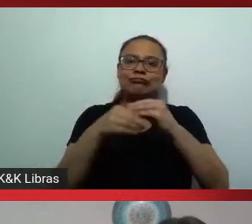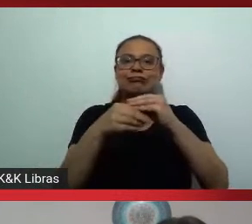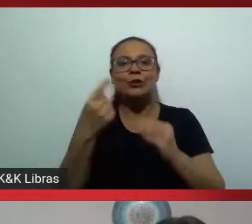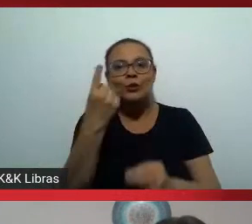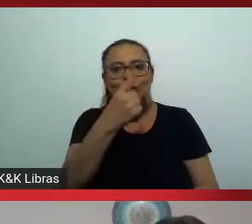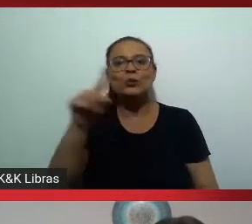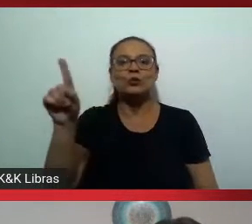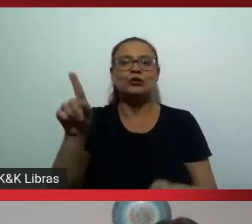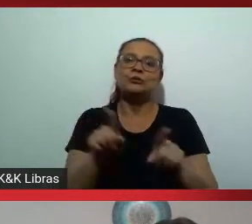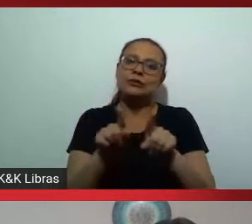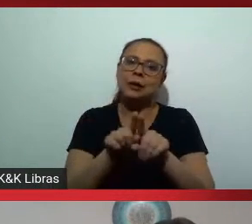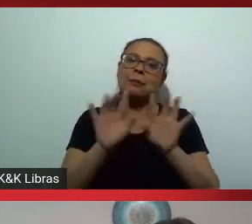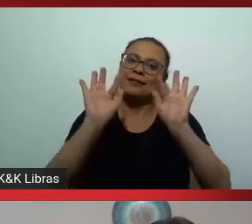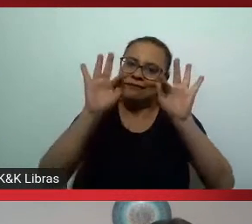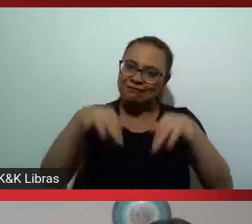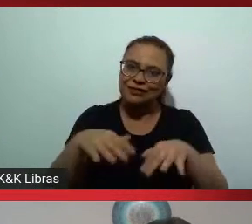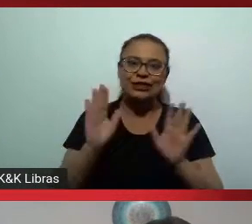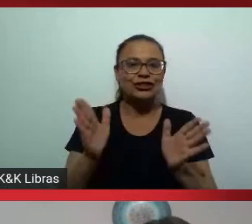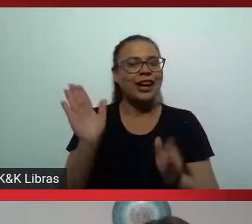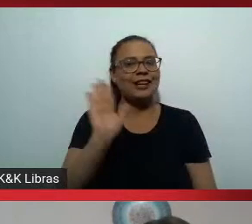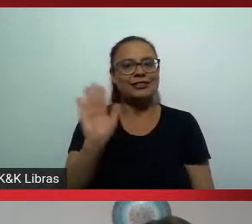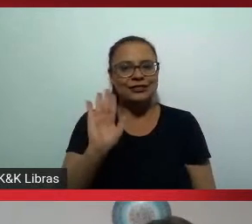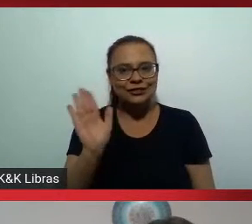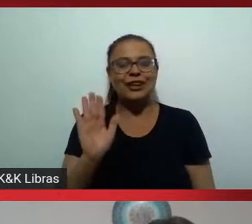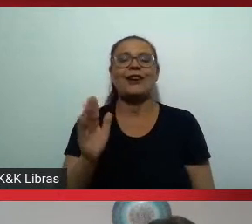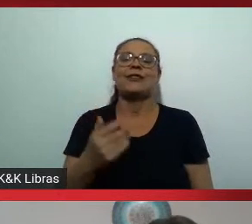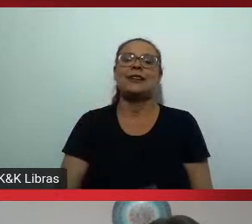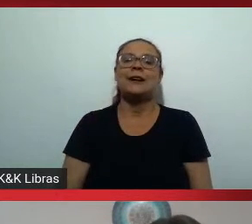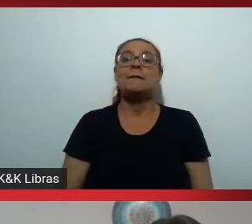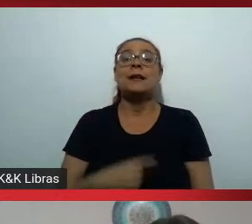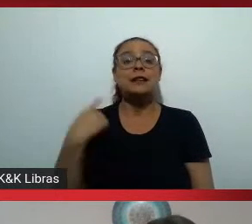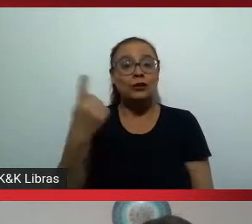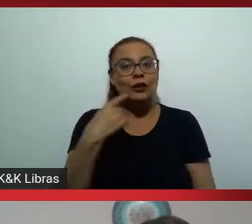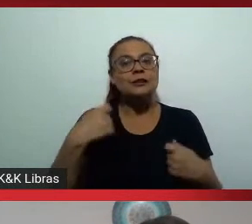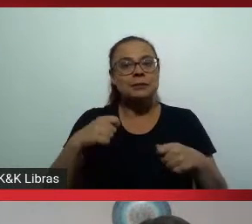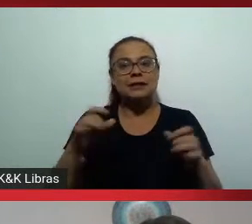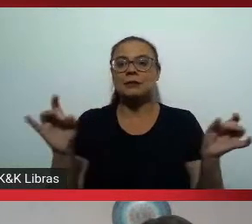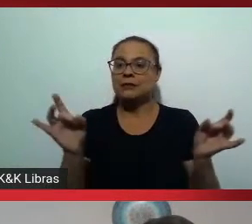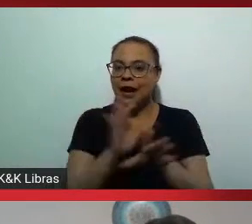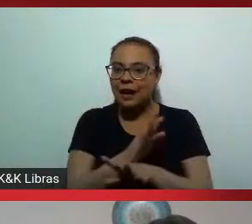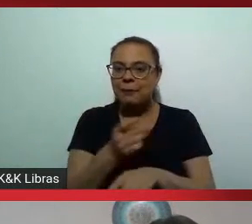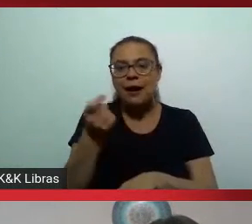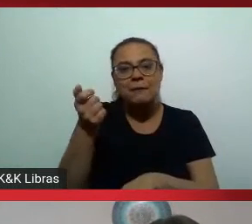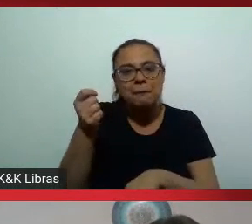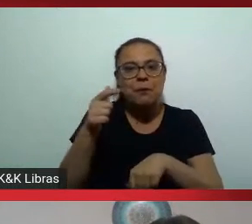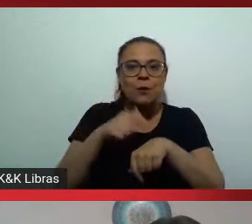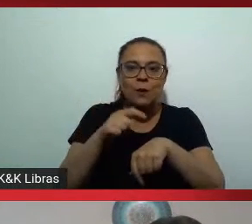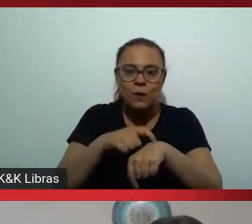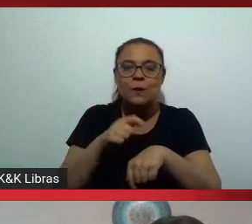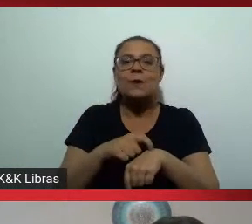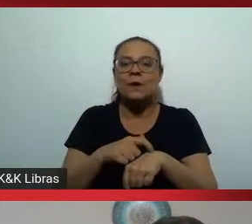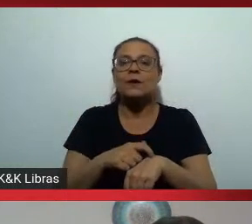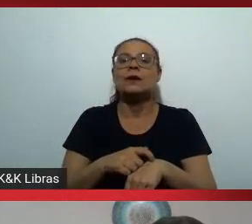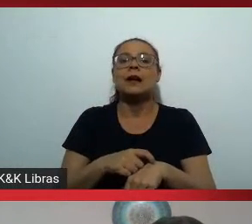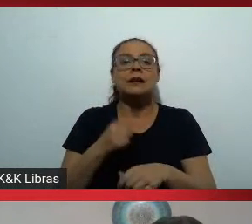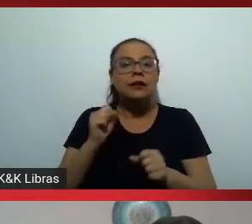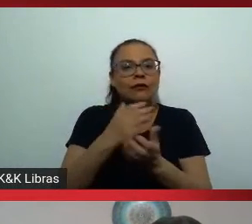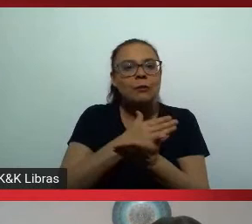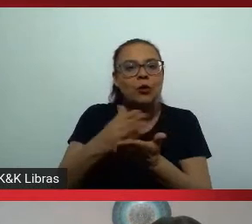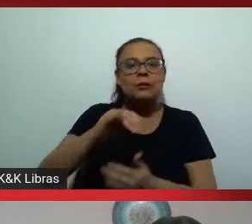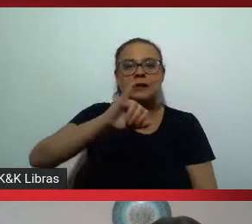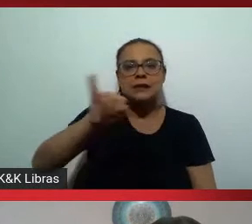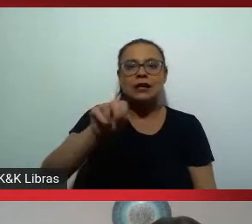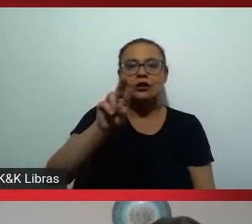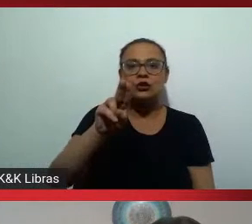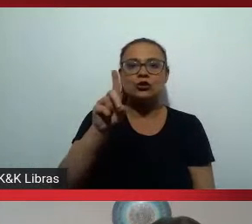também se despeçam da nossa audiência nós precisamos encerrar daqui a alguns minutos podemos começar com você Judite